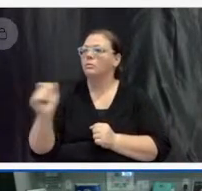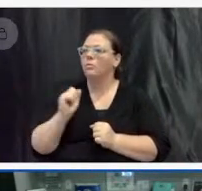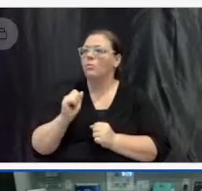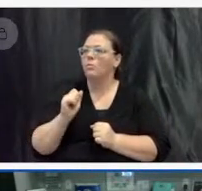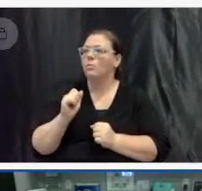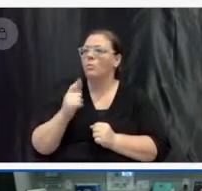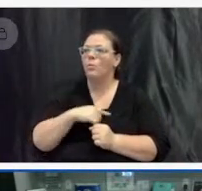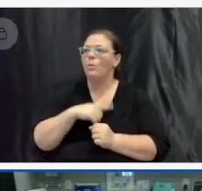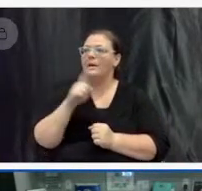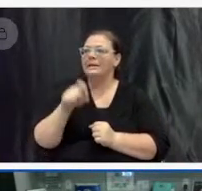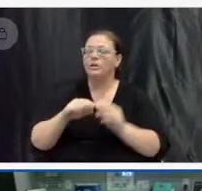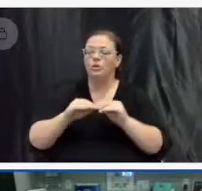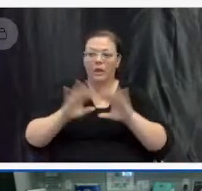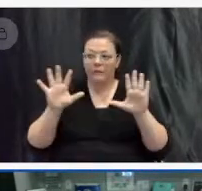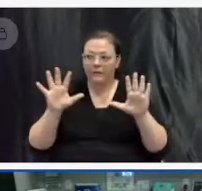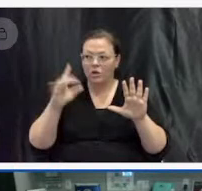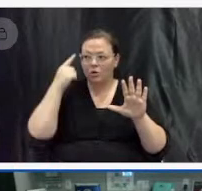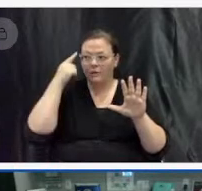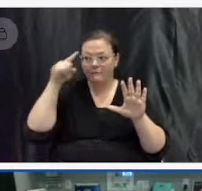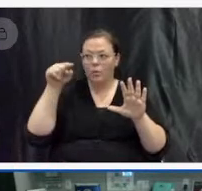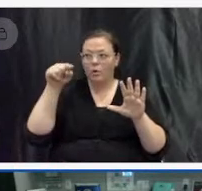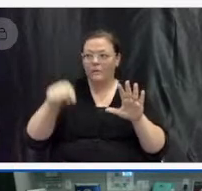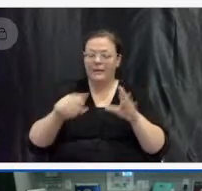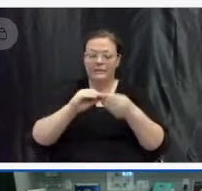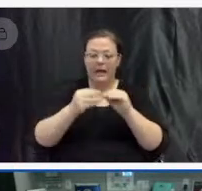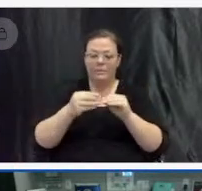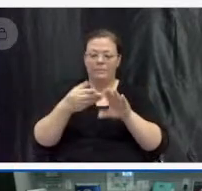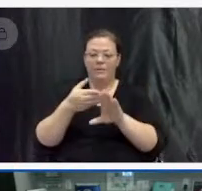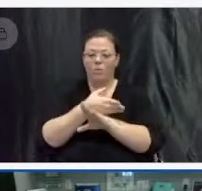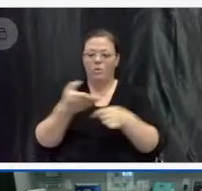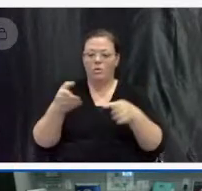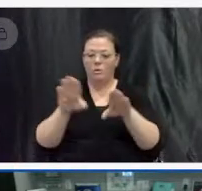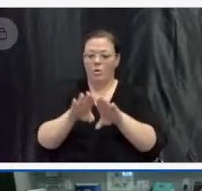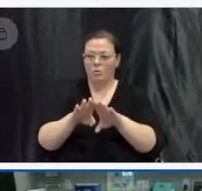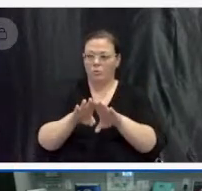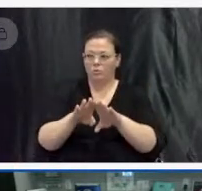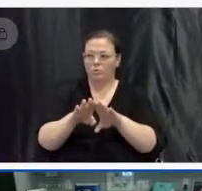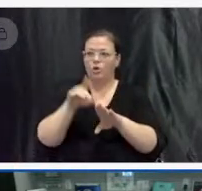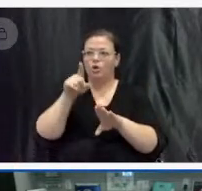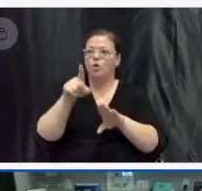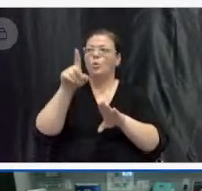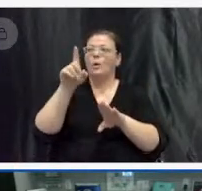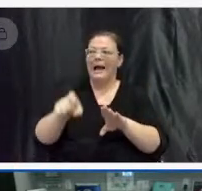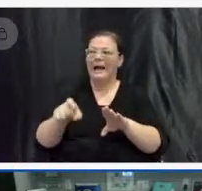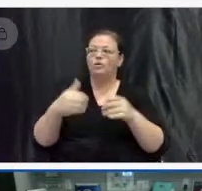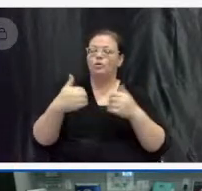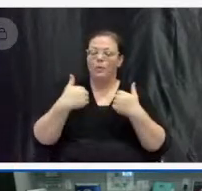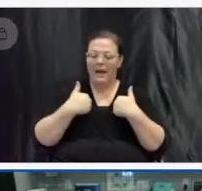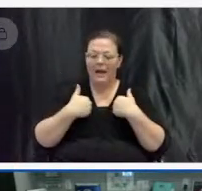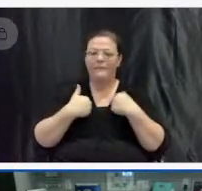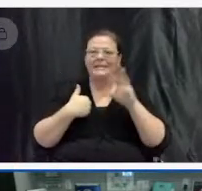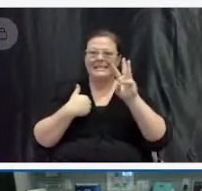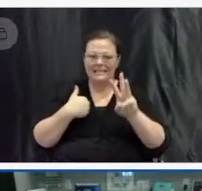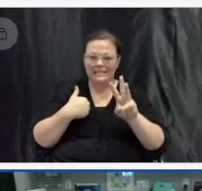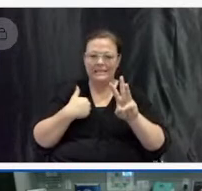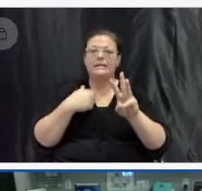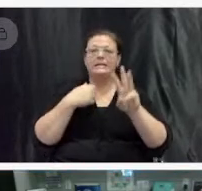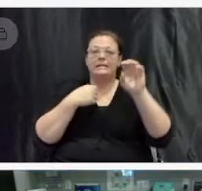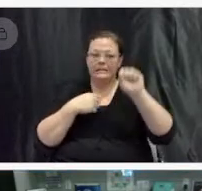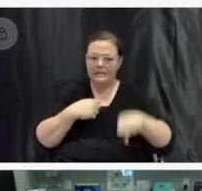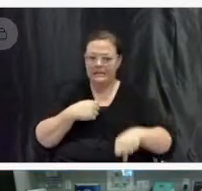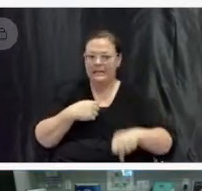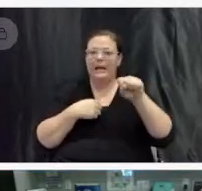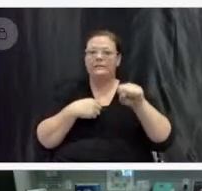We need to make clarification before this item is closed. You have to get 6 affirmative